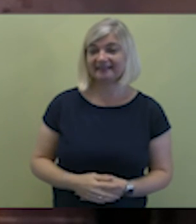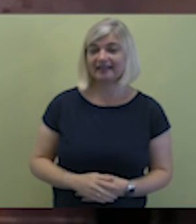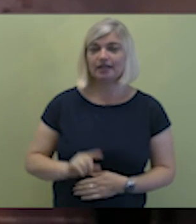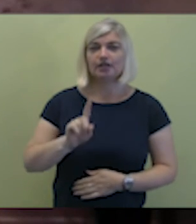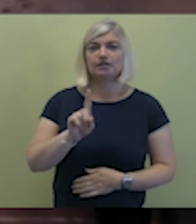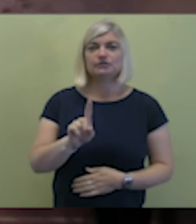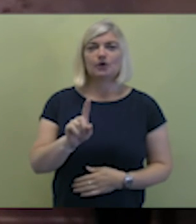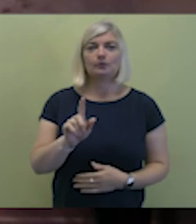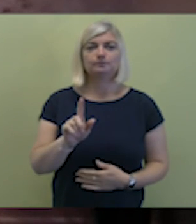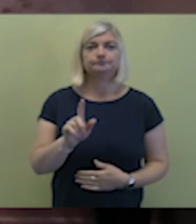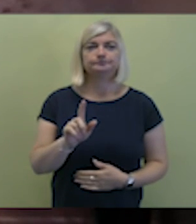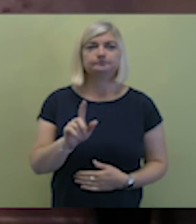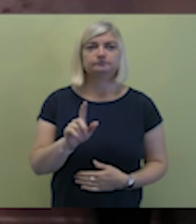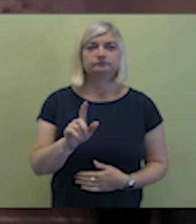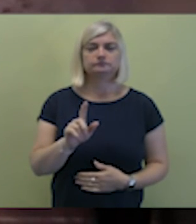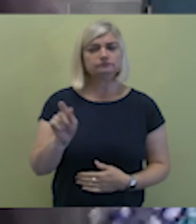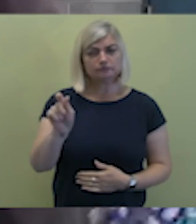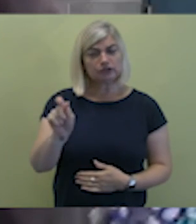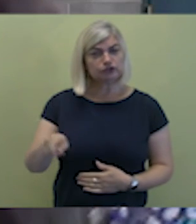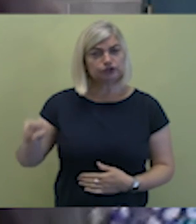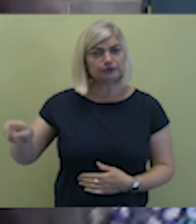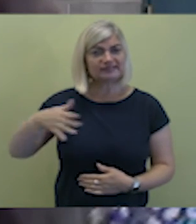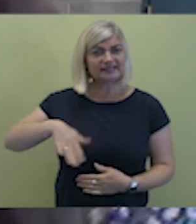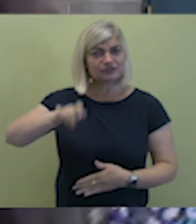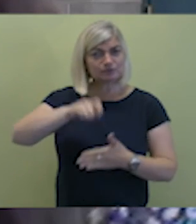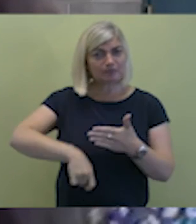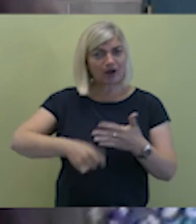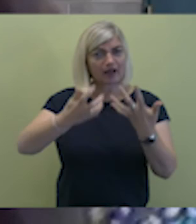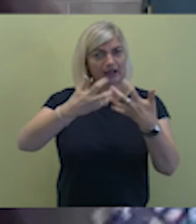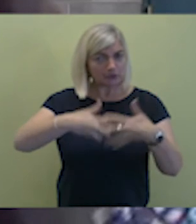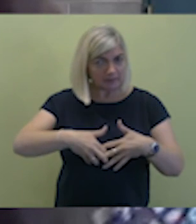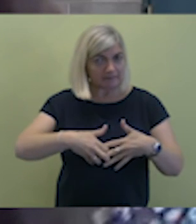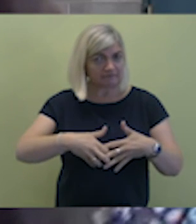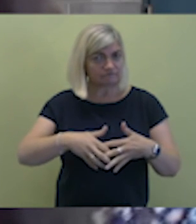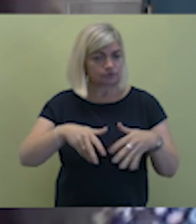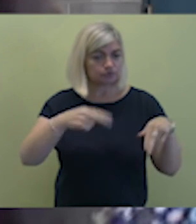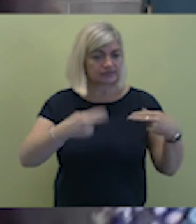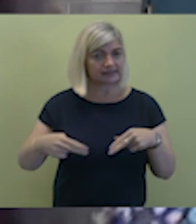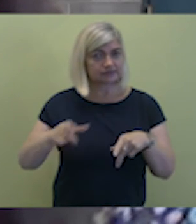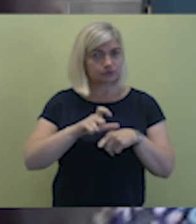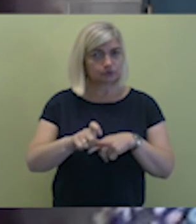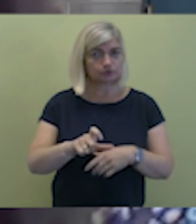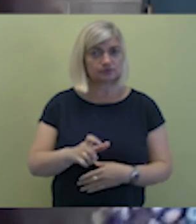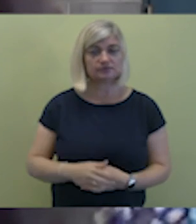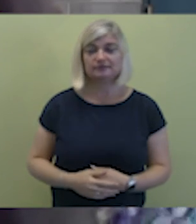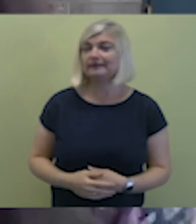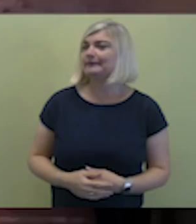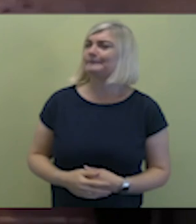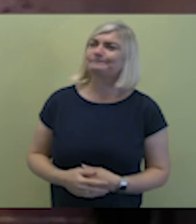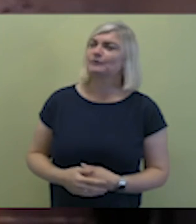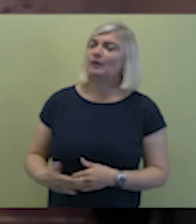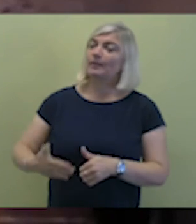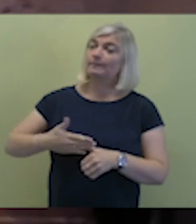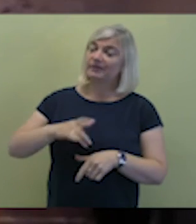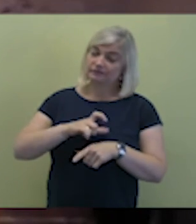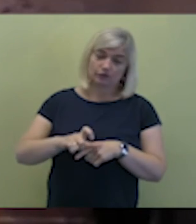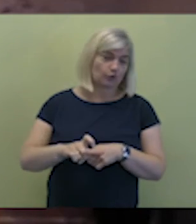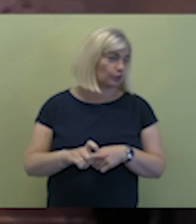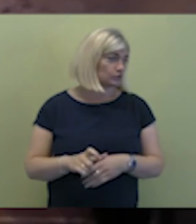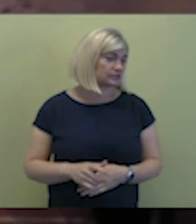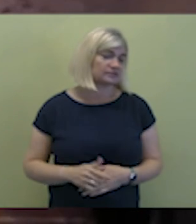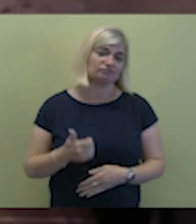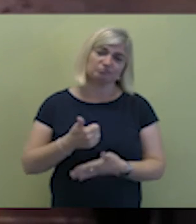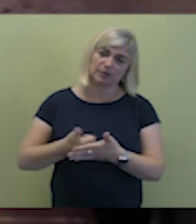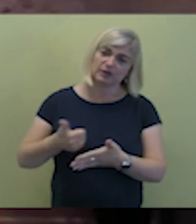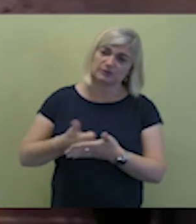Now, would students need to buy any equipment for our dance courses? What we tend to do at the beginning of